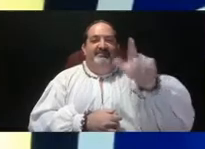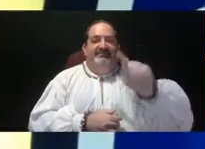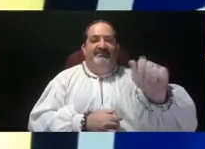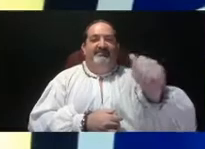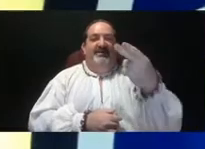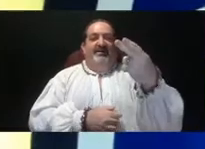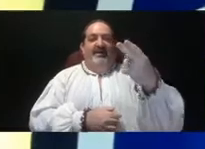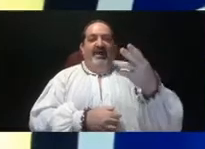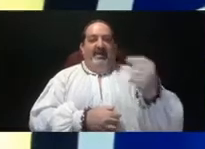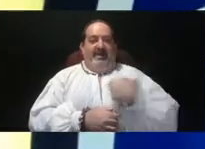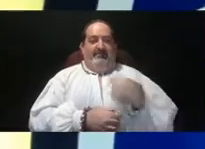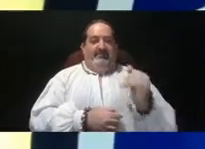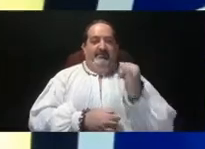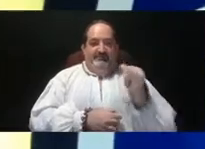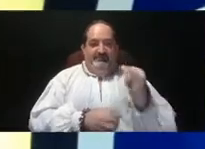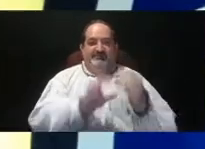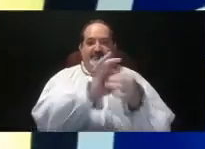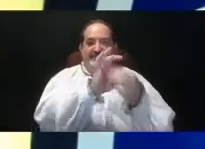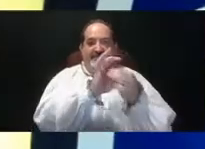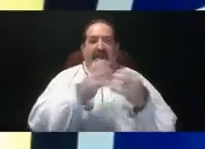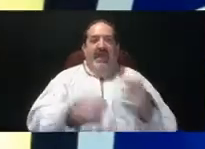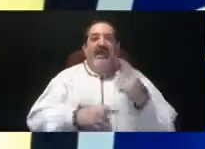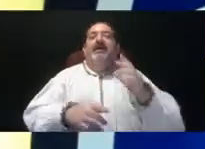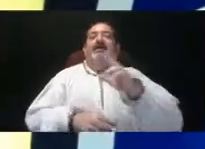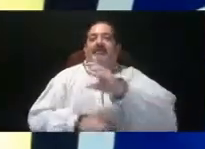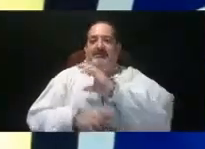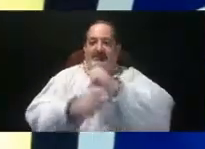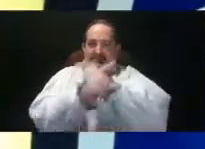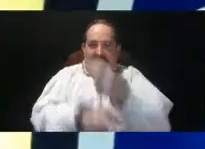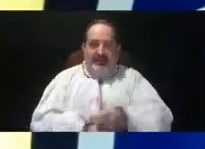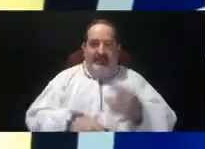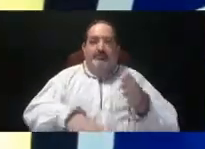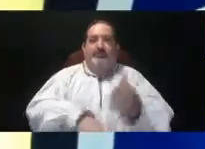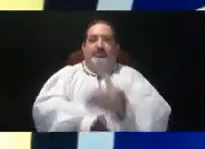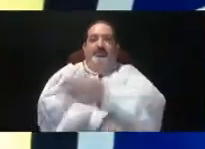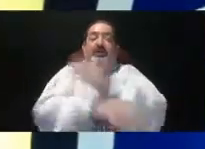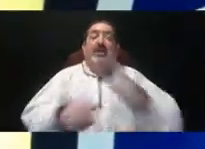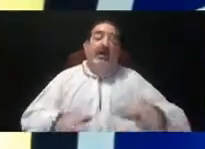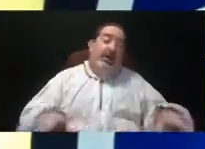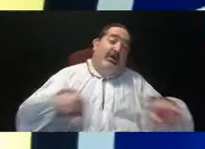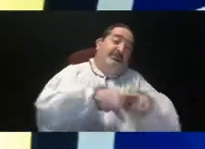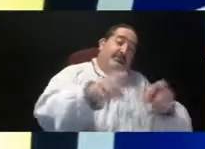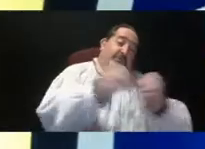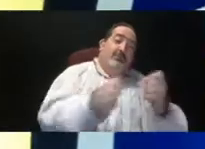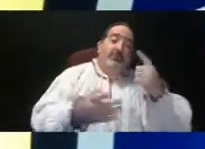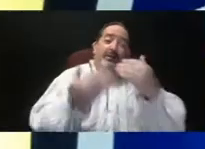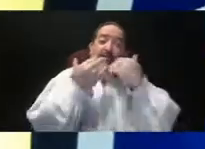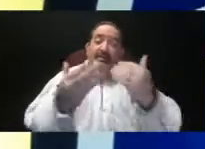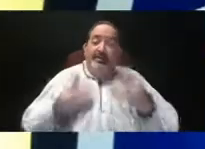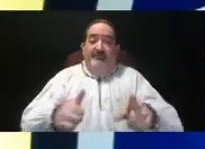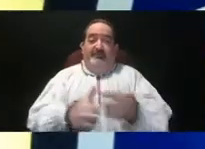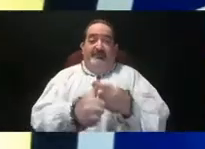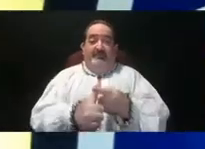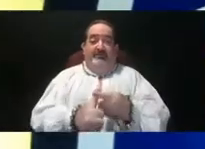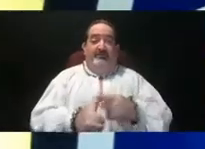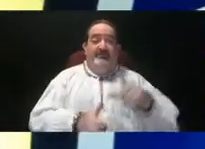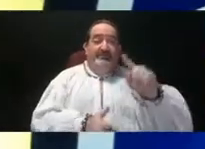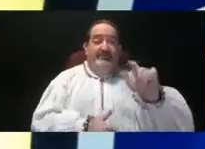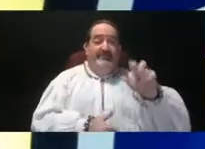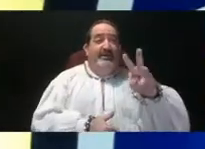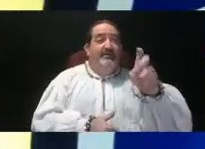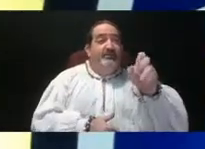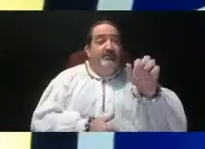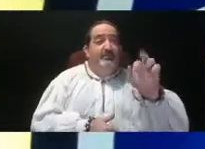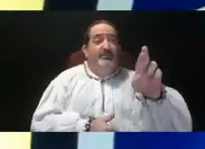and Caid shall thrive for it. Further on other notes, we would like to thank, first of all, Tanweer for